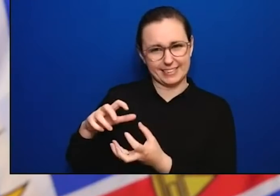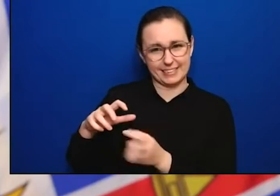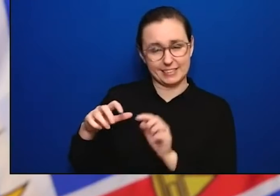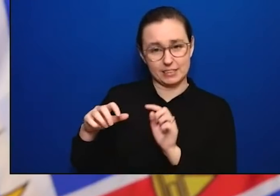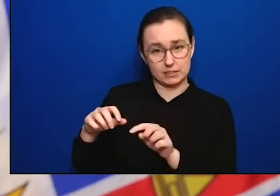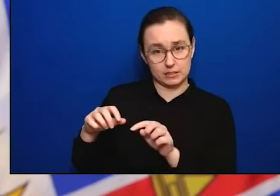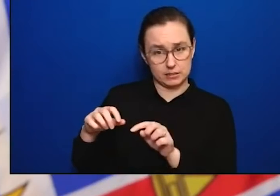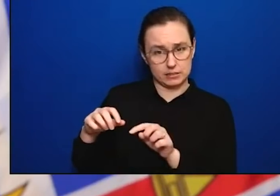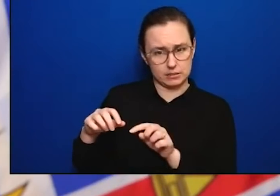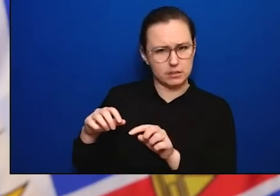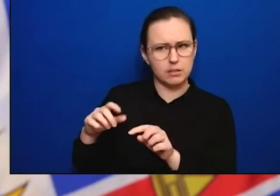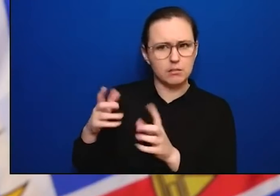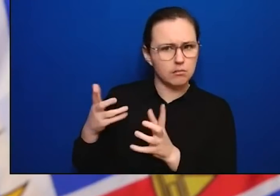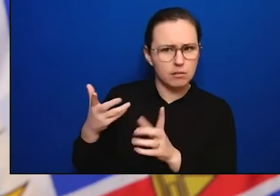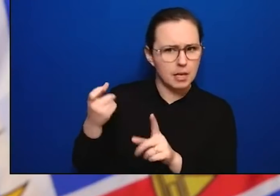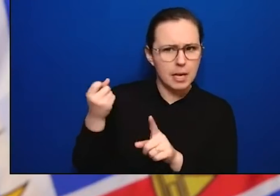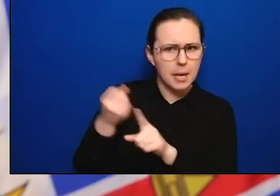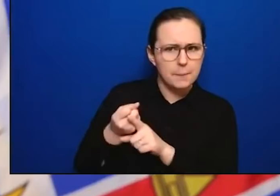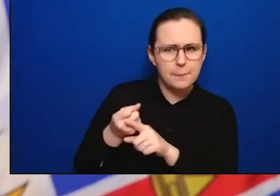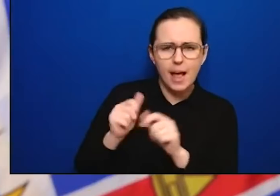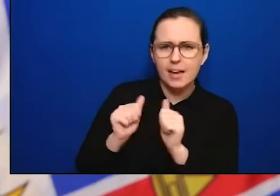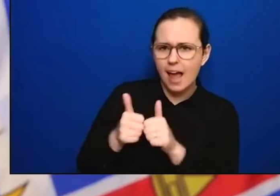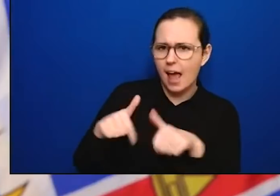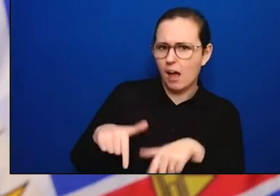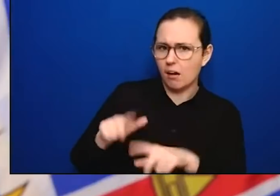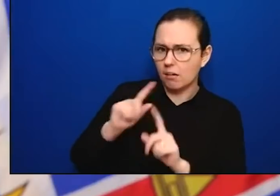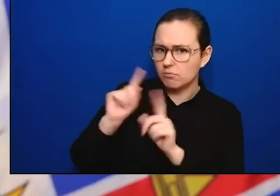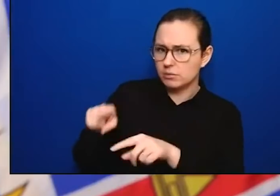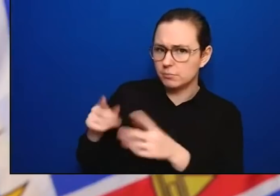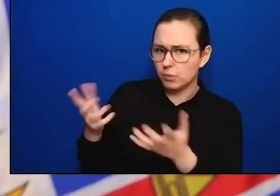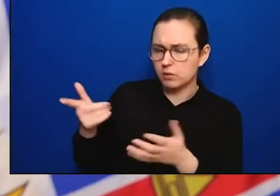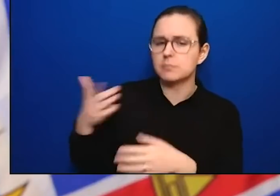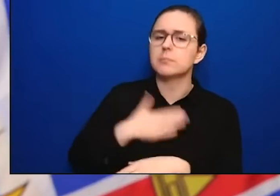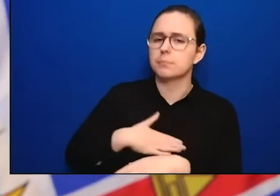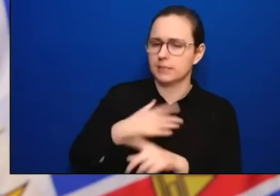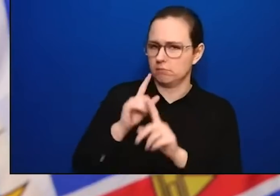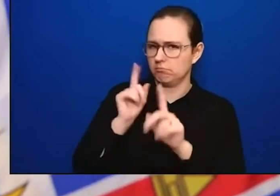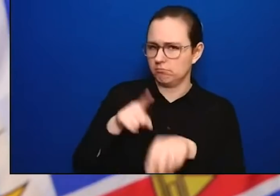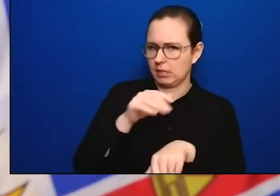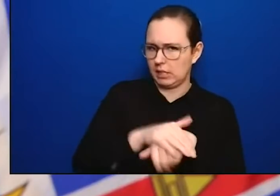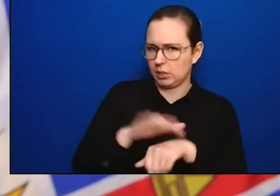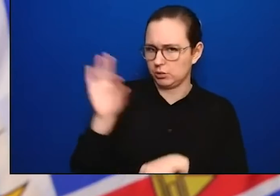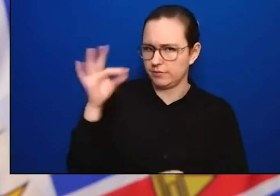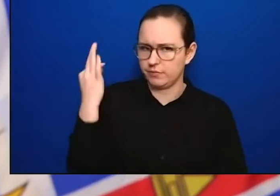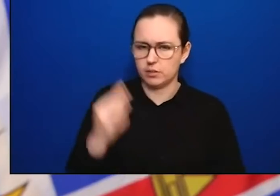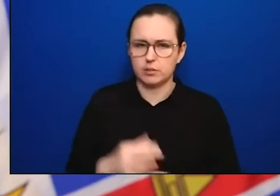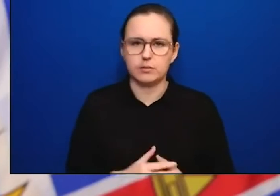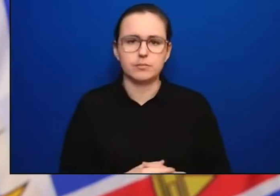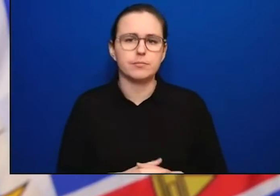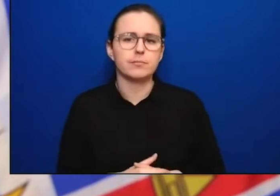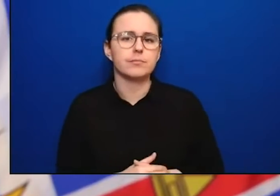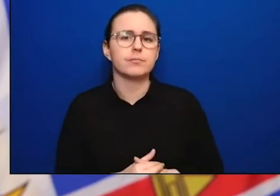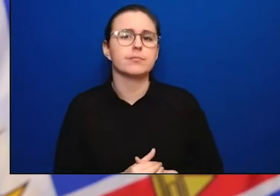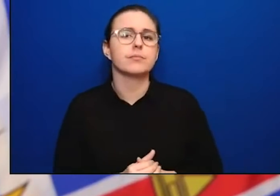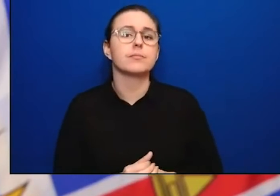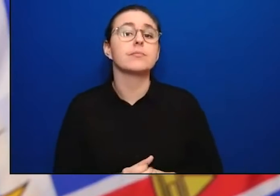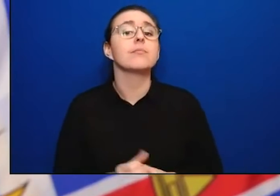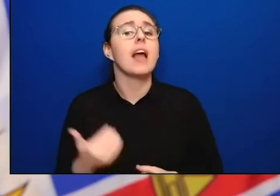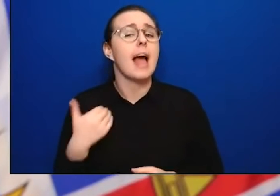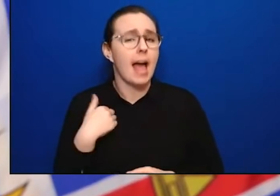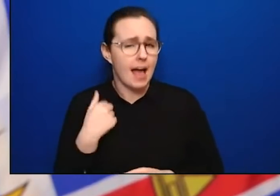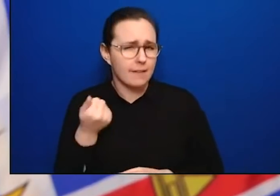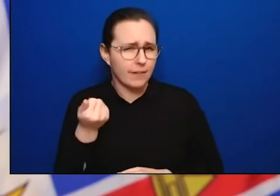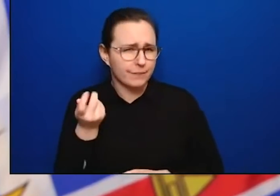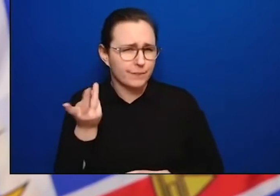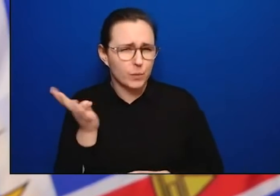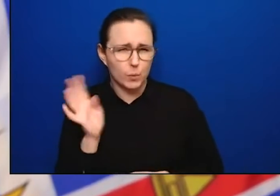BC? And if so, what does that mean in terms of the province's response to the pandemic? And English and French, please. Yeah, so we